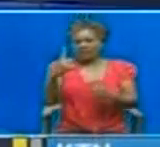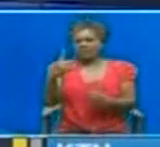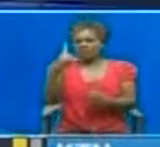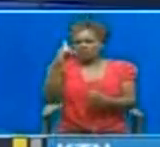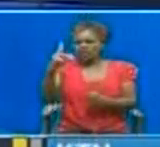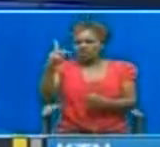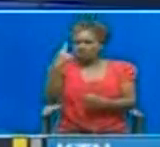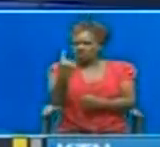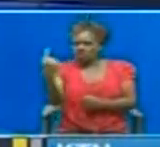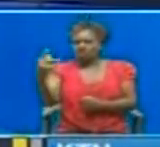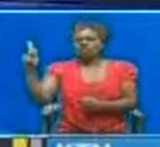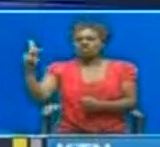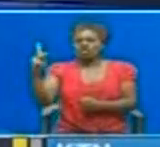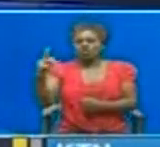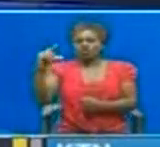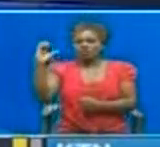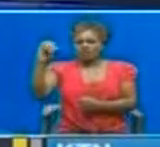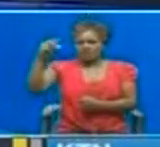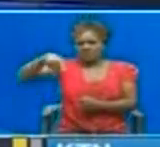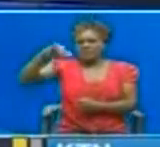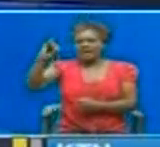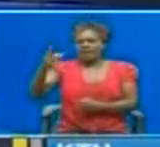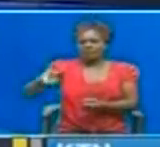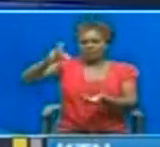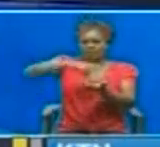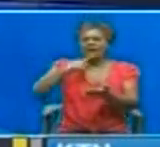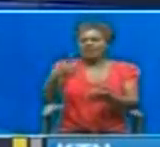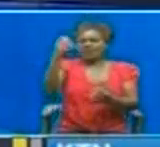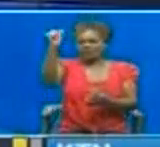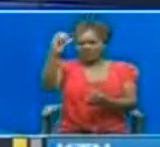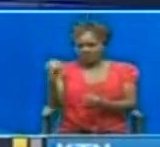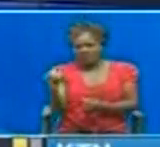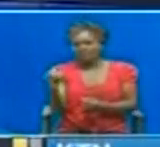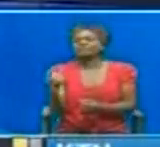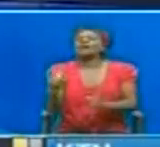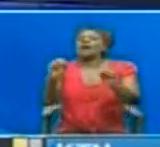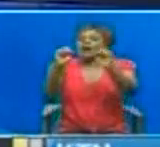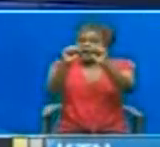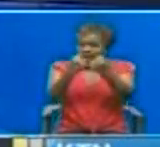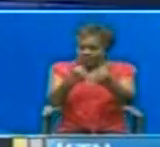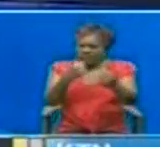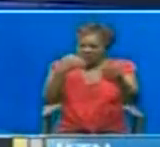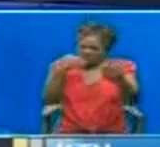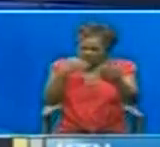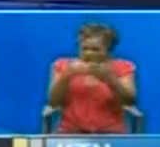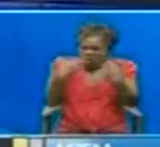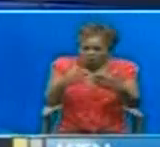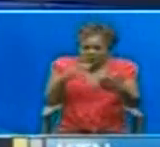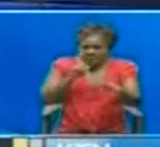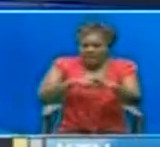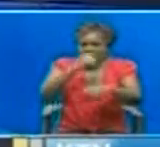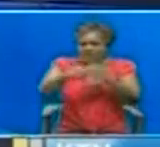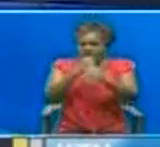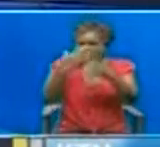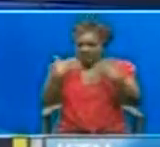so we're maintaining that, and the CPI going up as well at 150.60 shillings. So what happened towards the end of last year? We look at